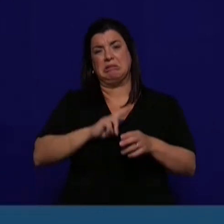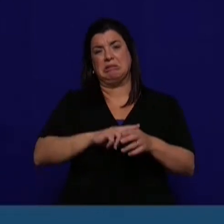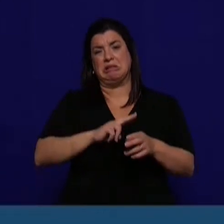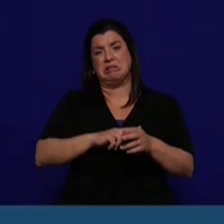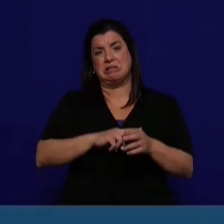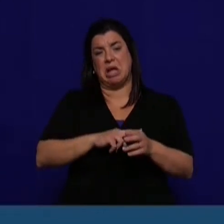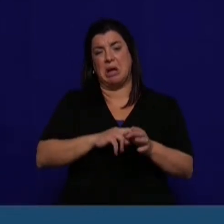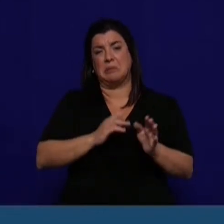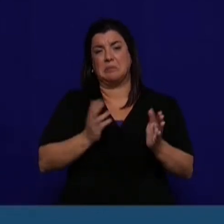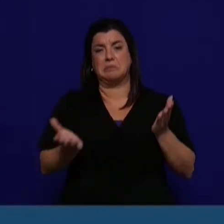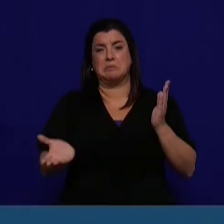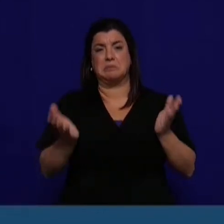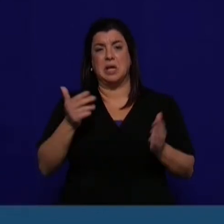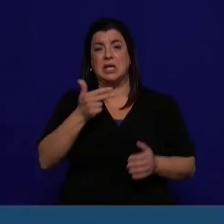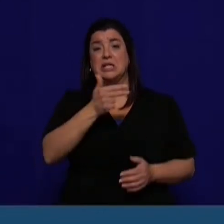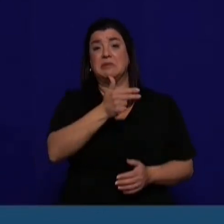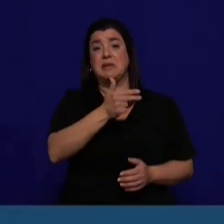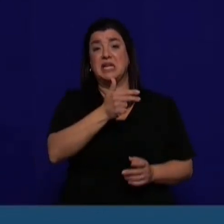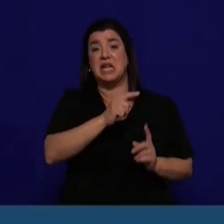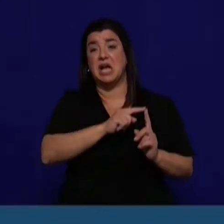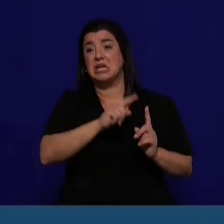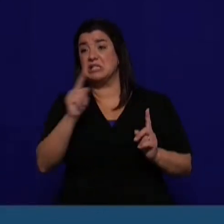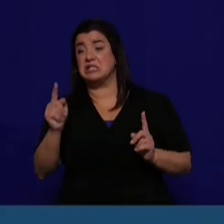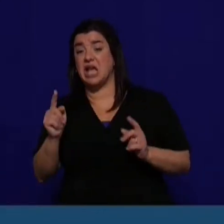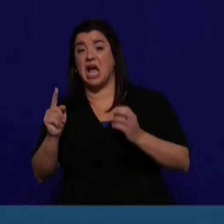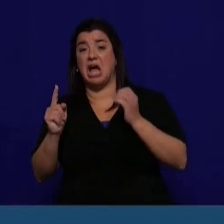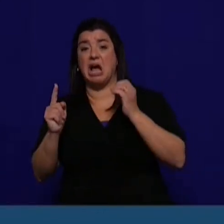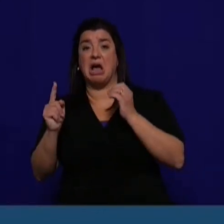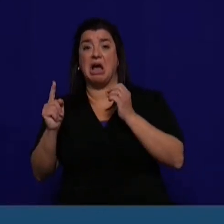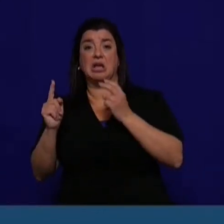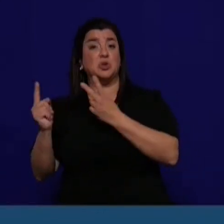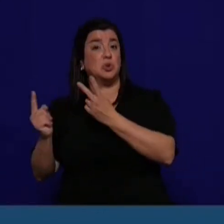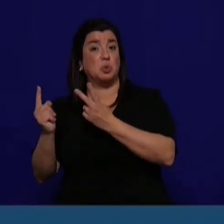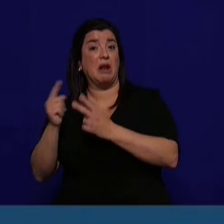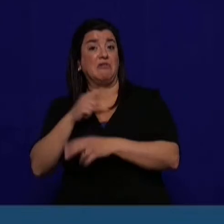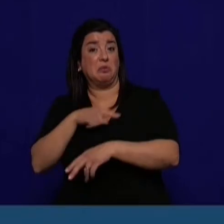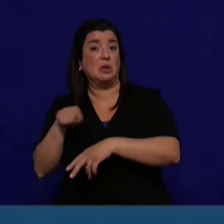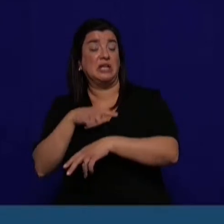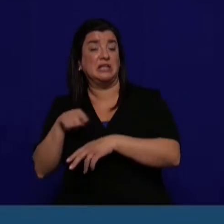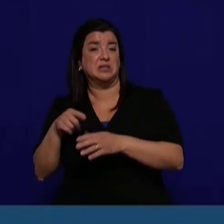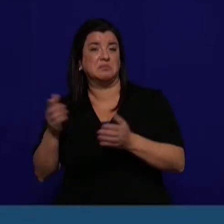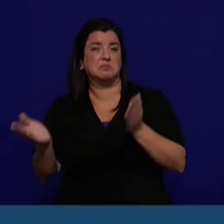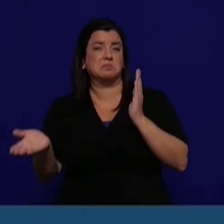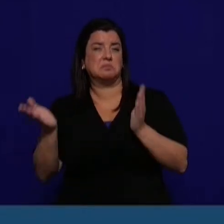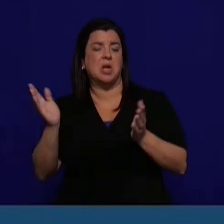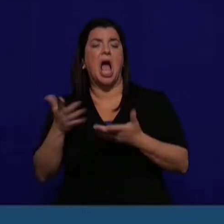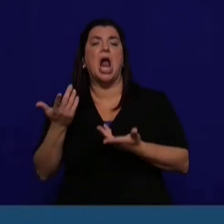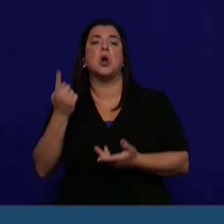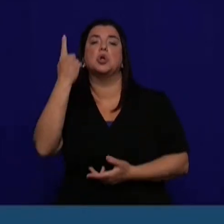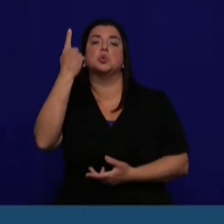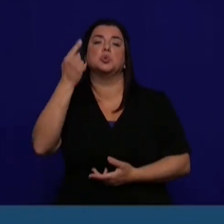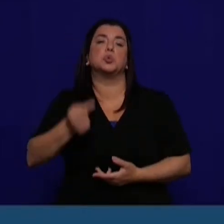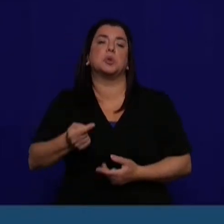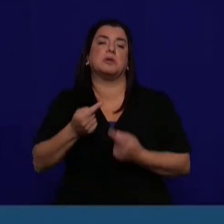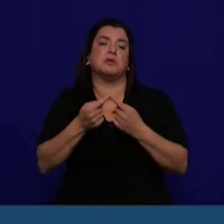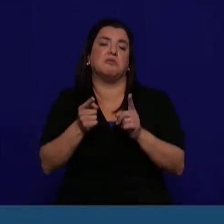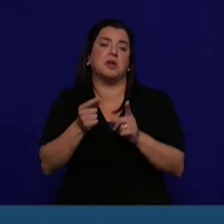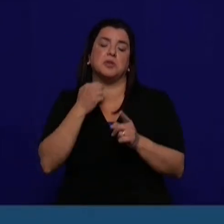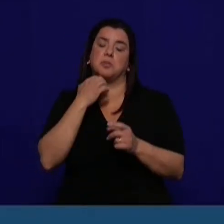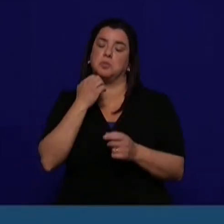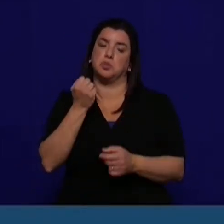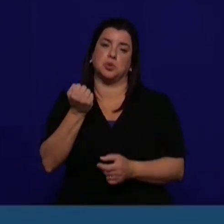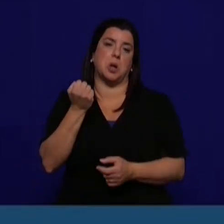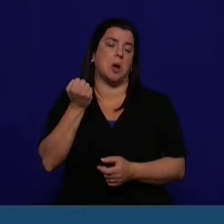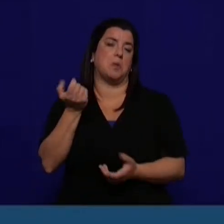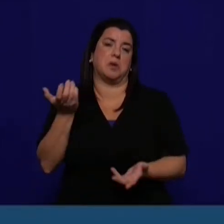tista' tagħti li tkun bejn 8 u anka 12 il-ġimgħa. U allura dawn il-ġurnata varjazzjoni mhux se tagħmel daqshekk differenza. U nappella